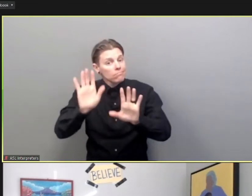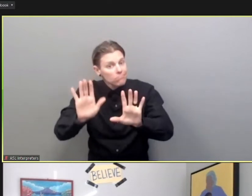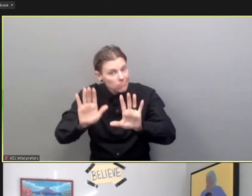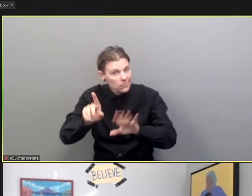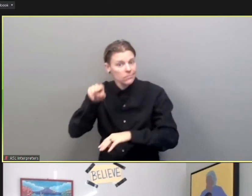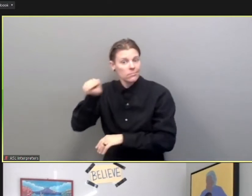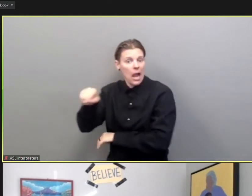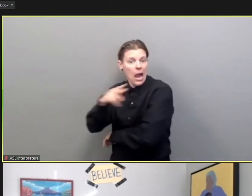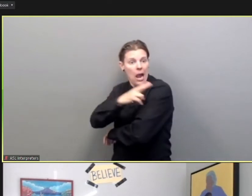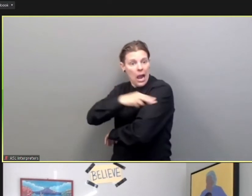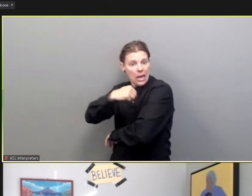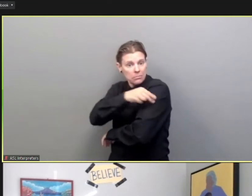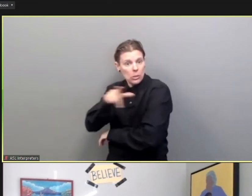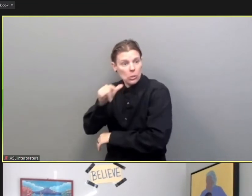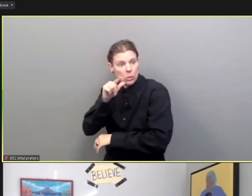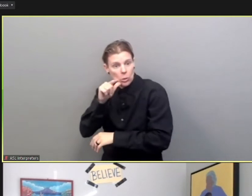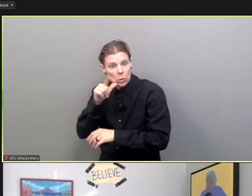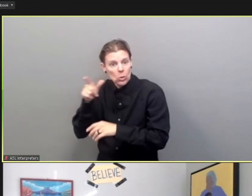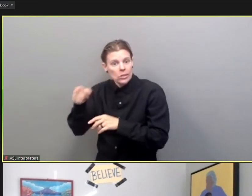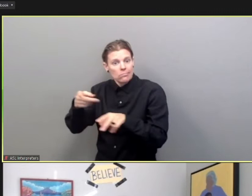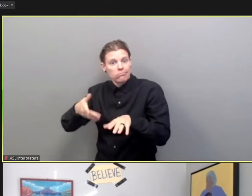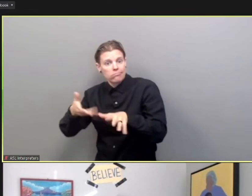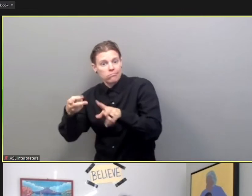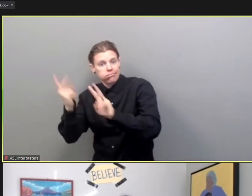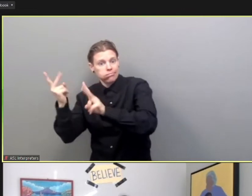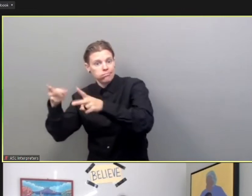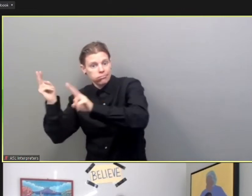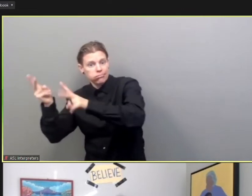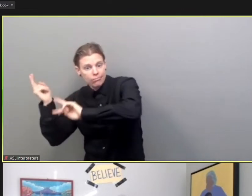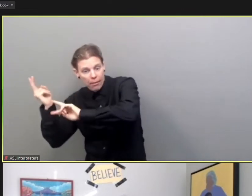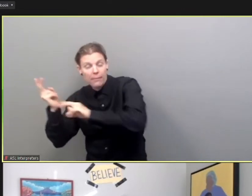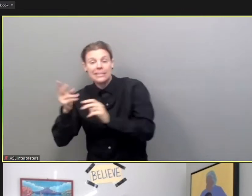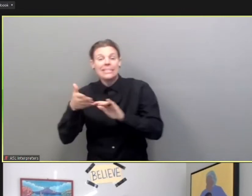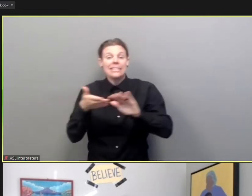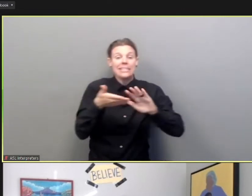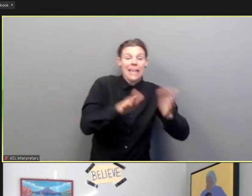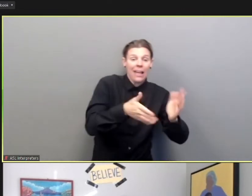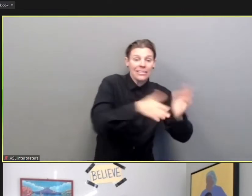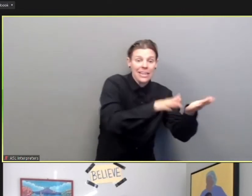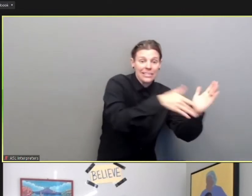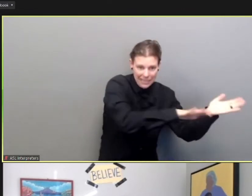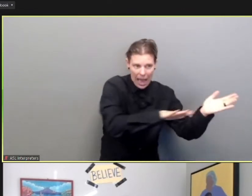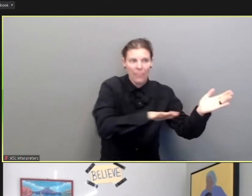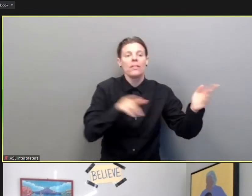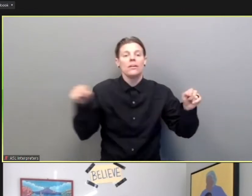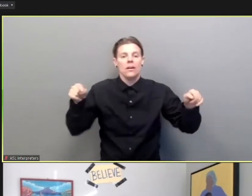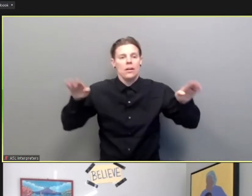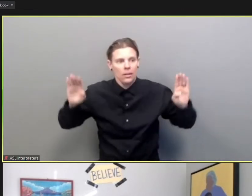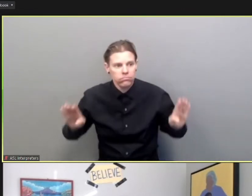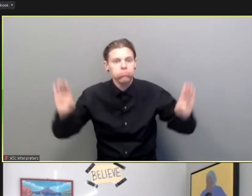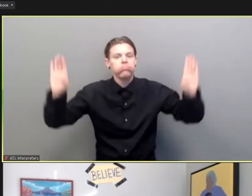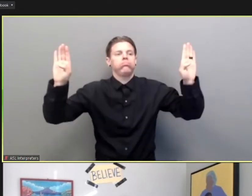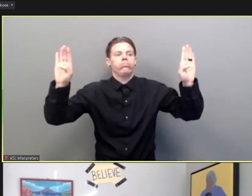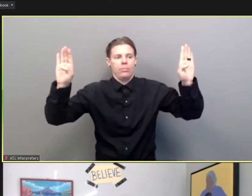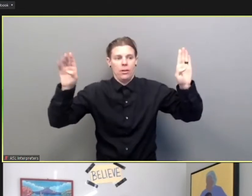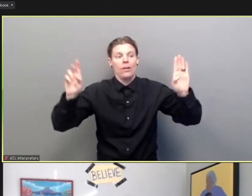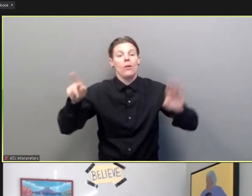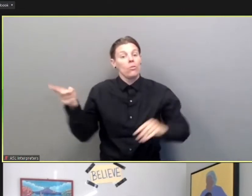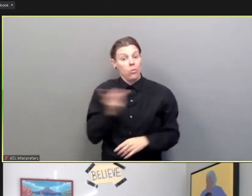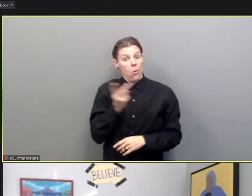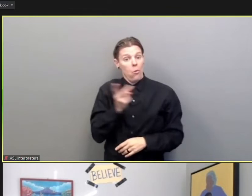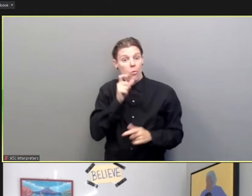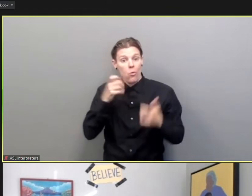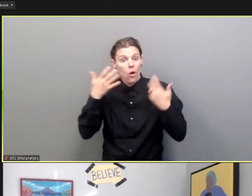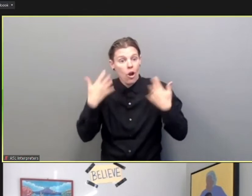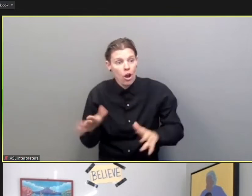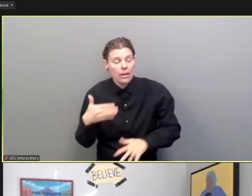are going up in vaccinated people individual. And on that the vaccination report, after